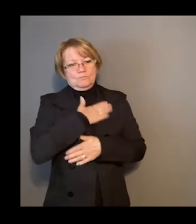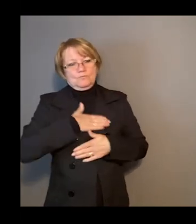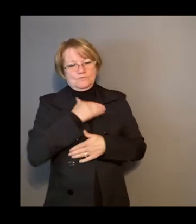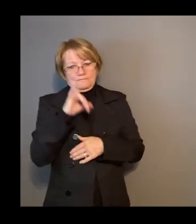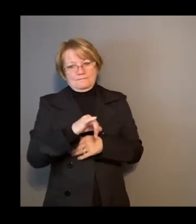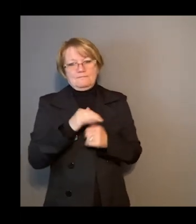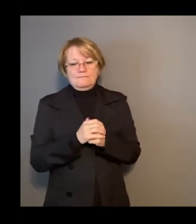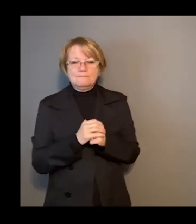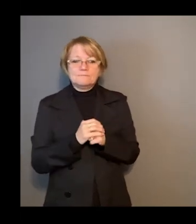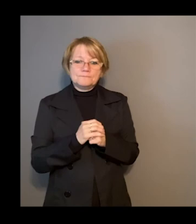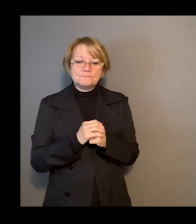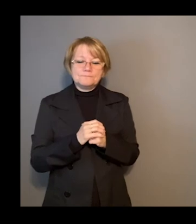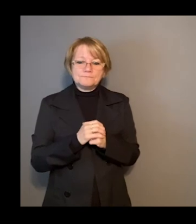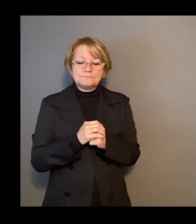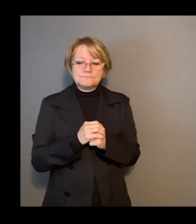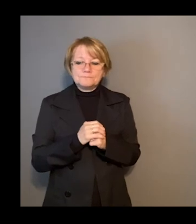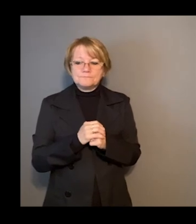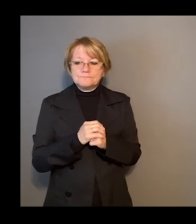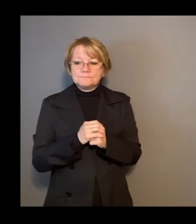else?